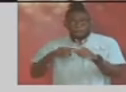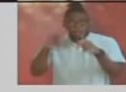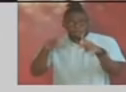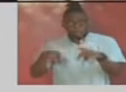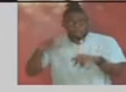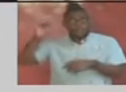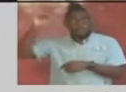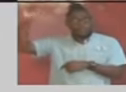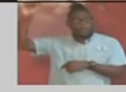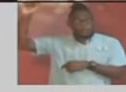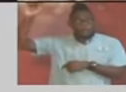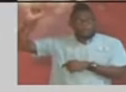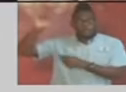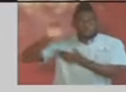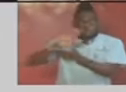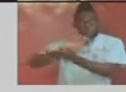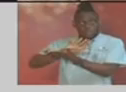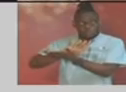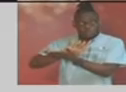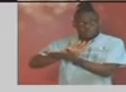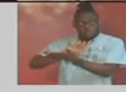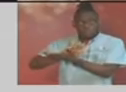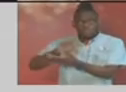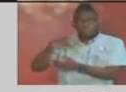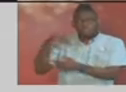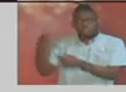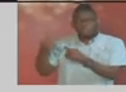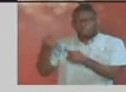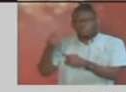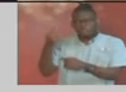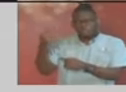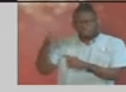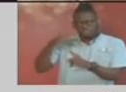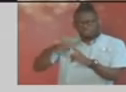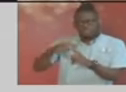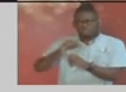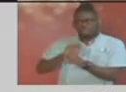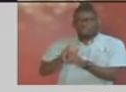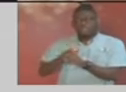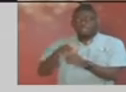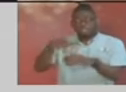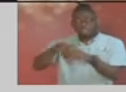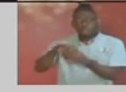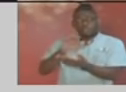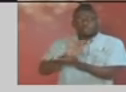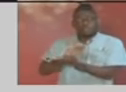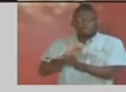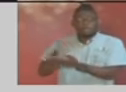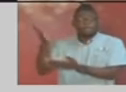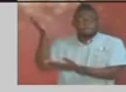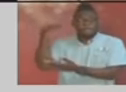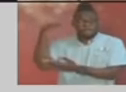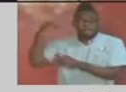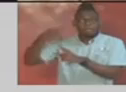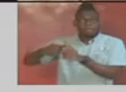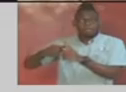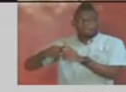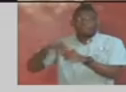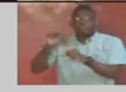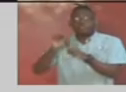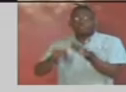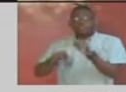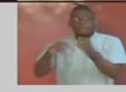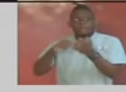with. That's the only positive case we actually had within the school system during the past couple of months. So it means a couple of things.